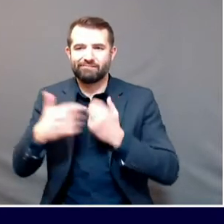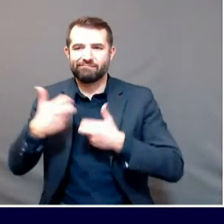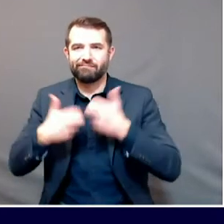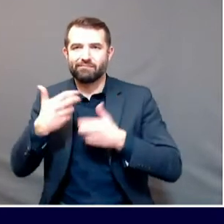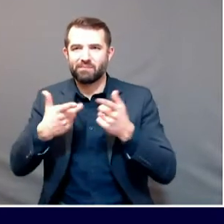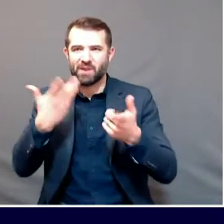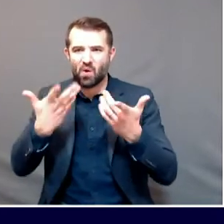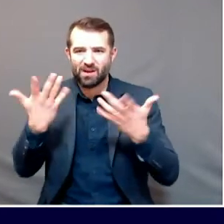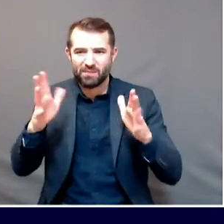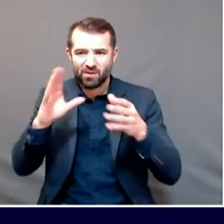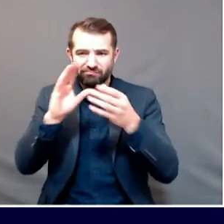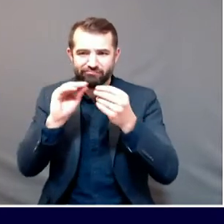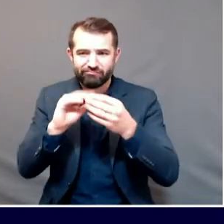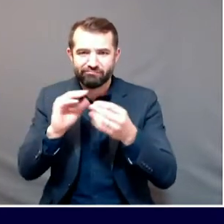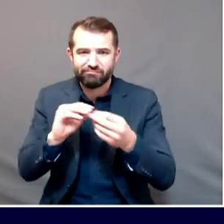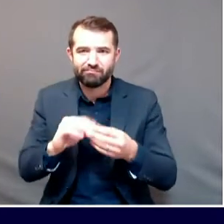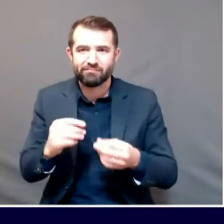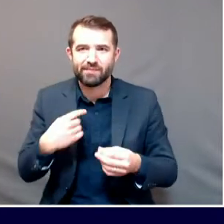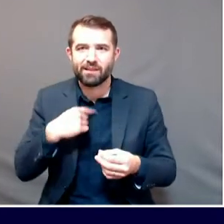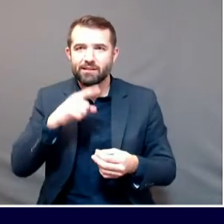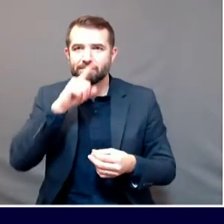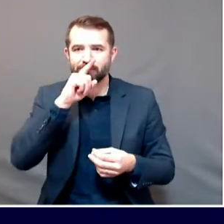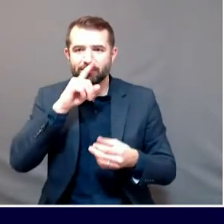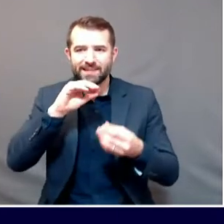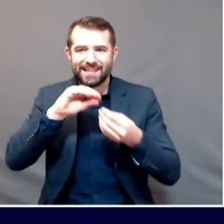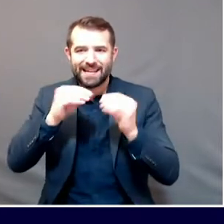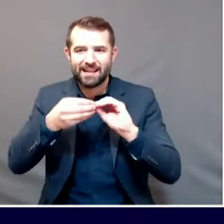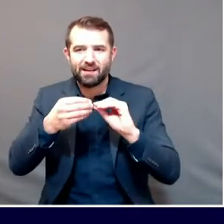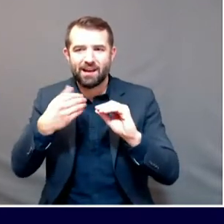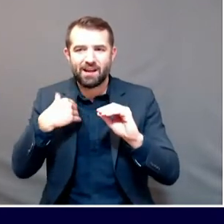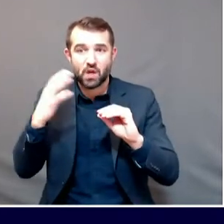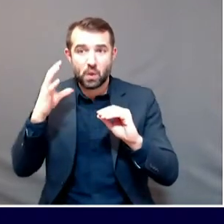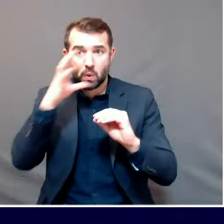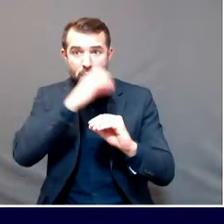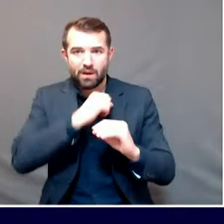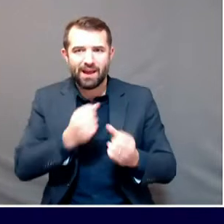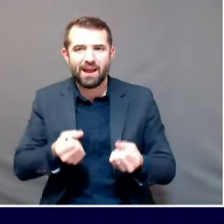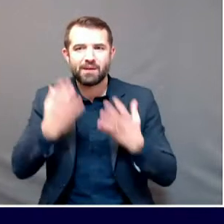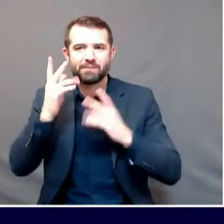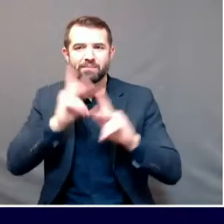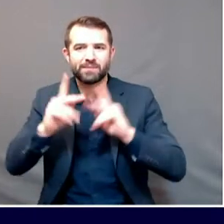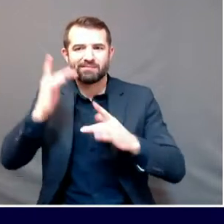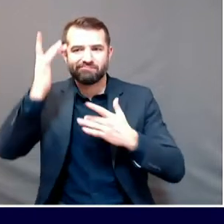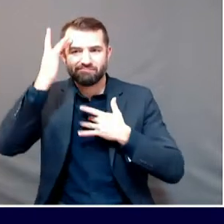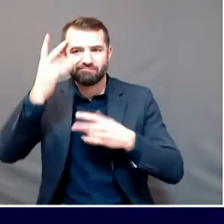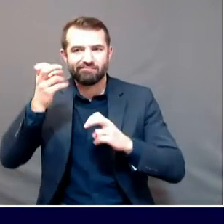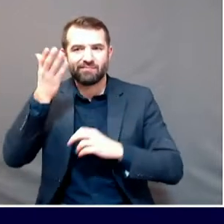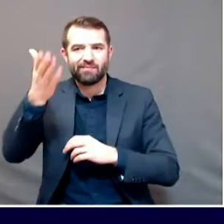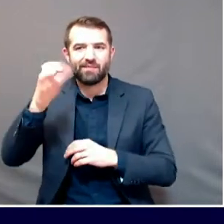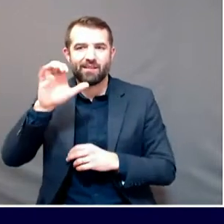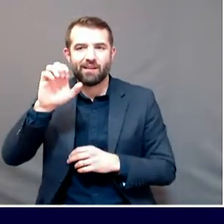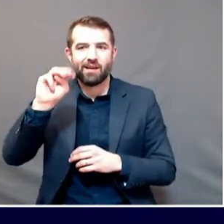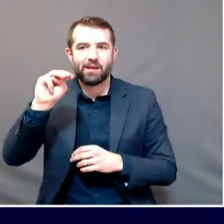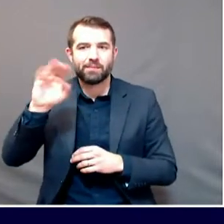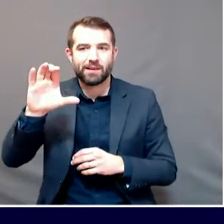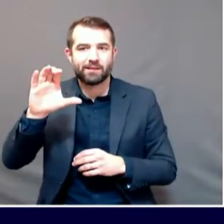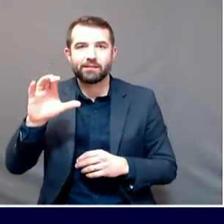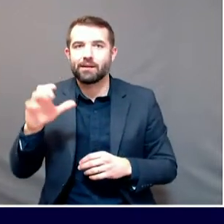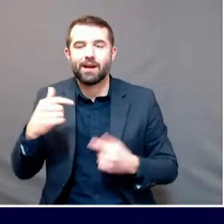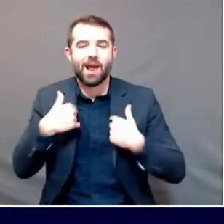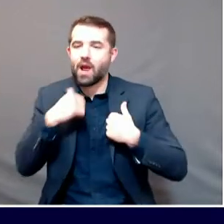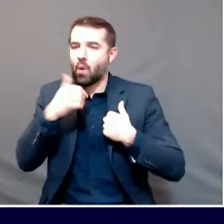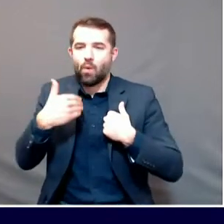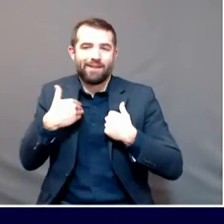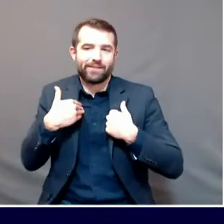in the outbreak at EMMC, I didn't get that. What is that number? I don't have the precise number, Don. I know, again, our